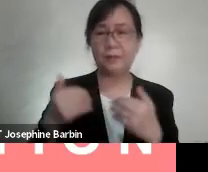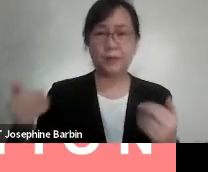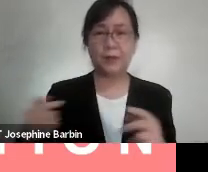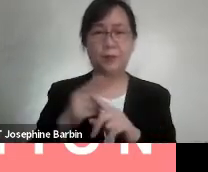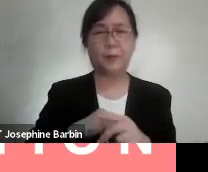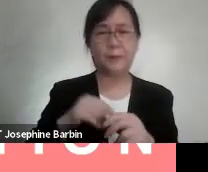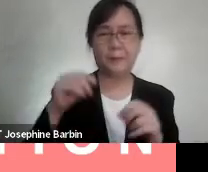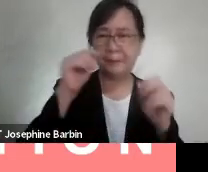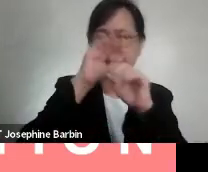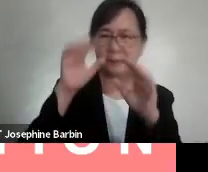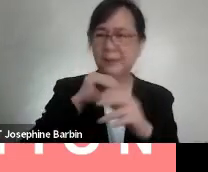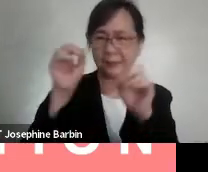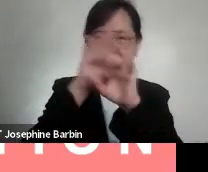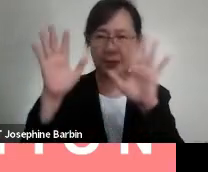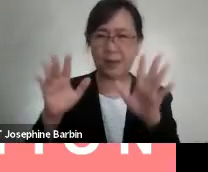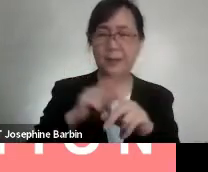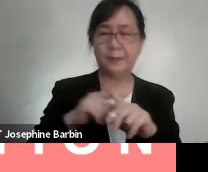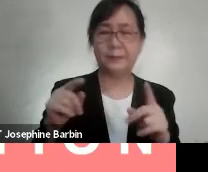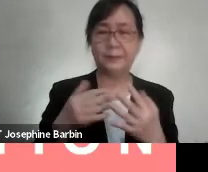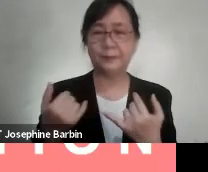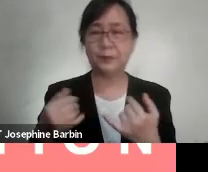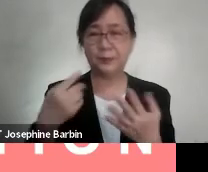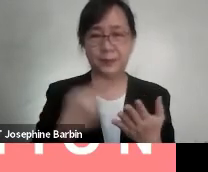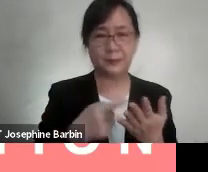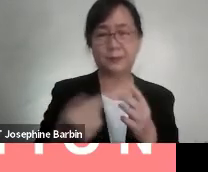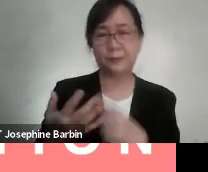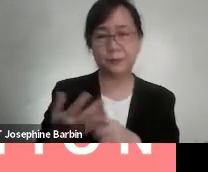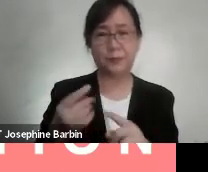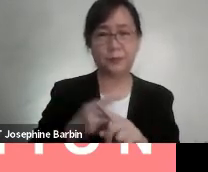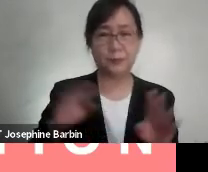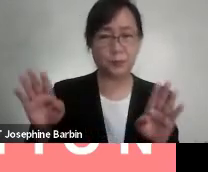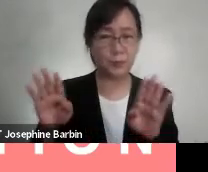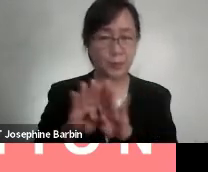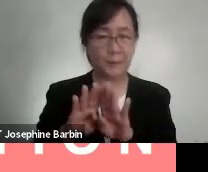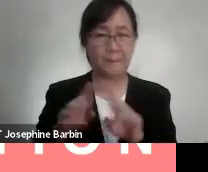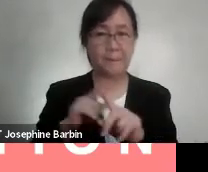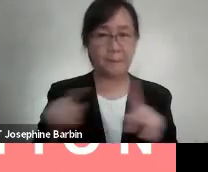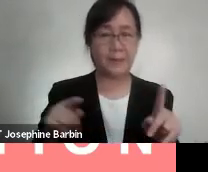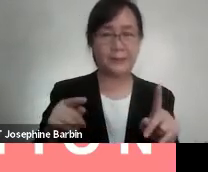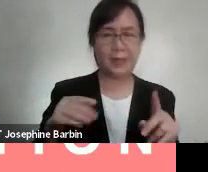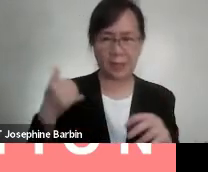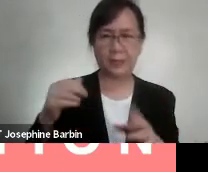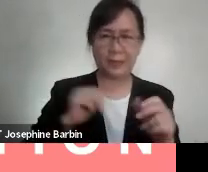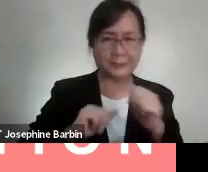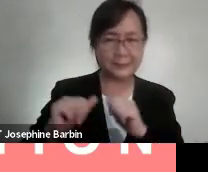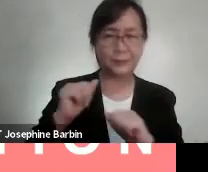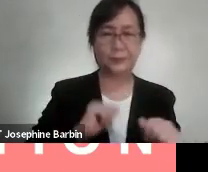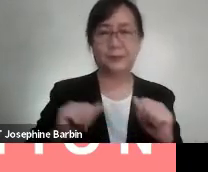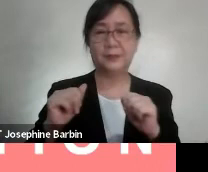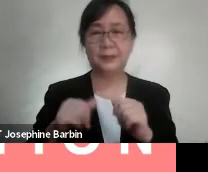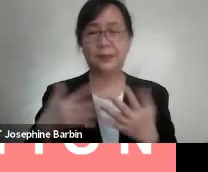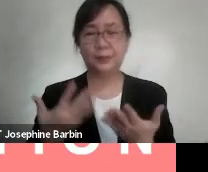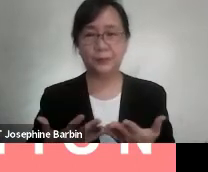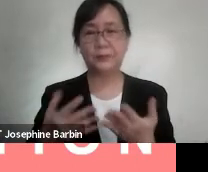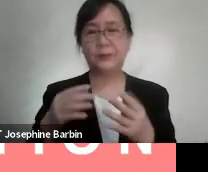principles to be debated behind closed doors. Rather, they are dynamic things whose meanings are activated